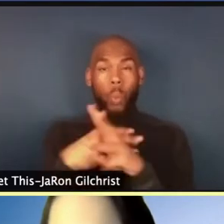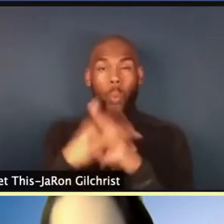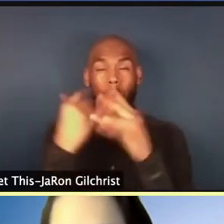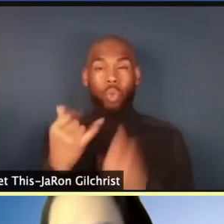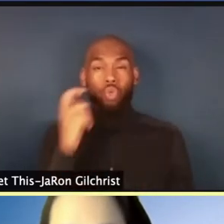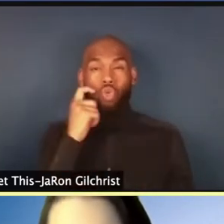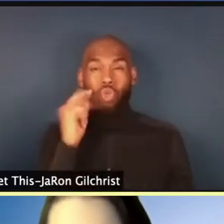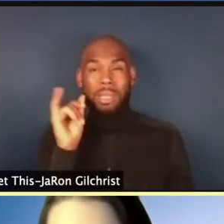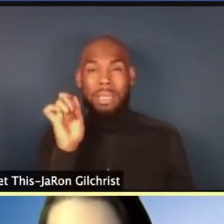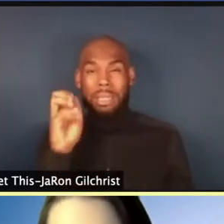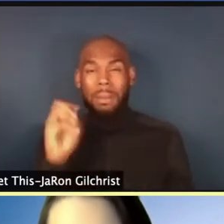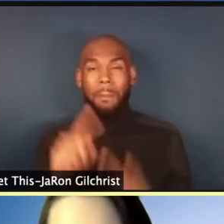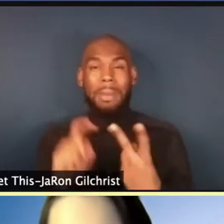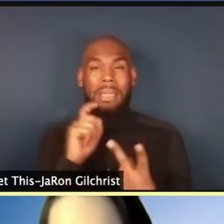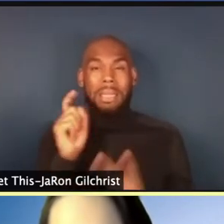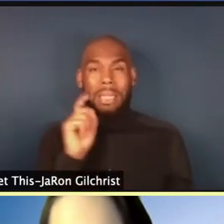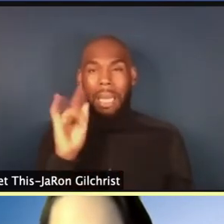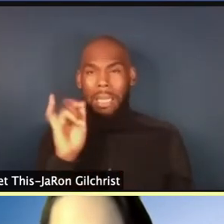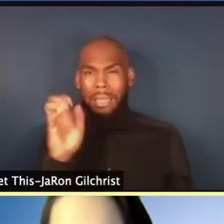sexism, you know, like all the things,